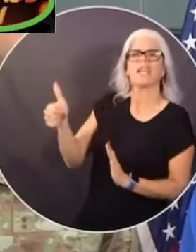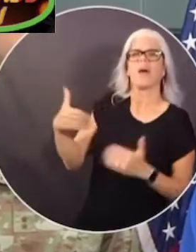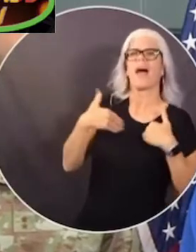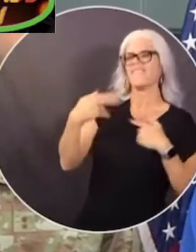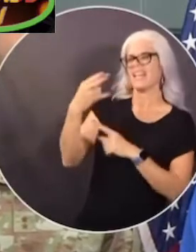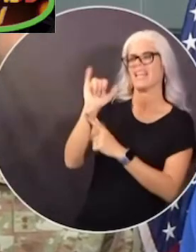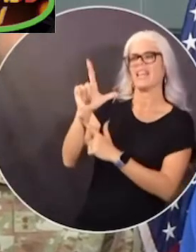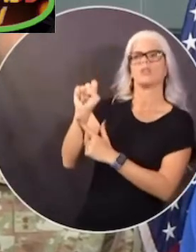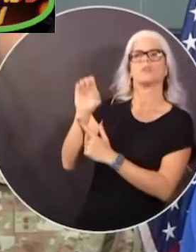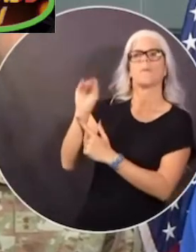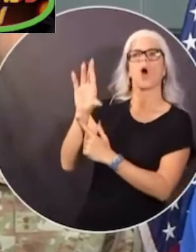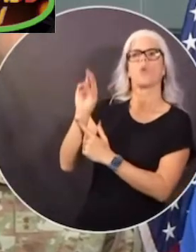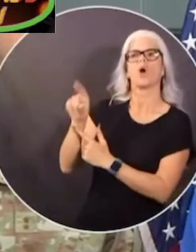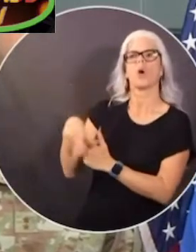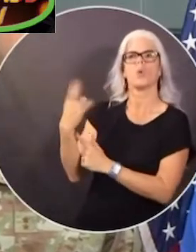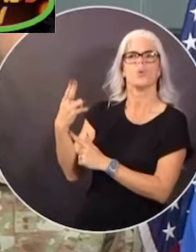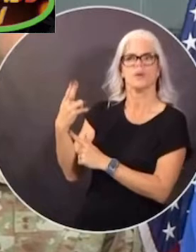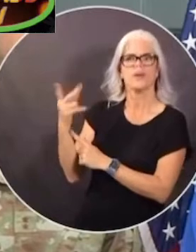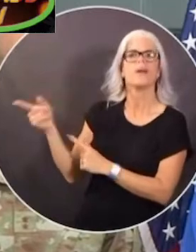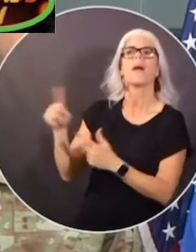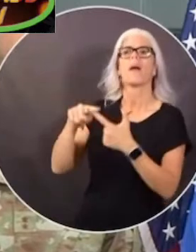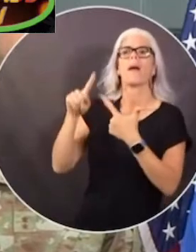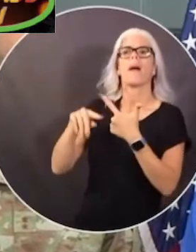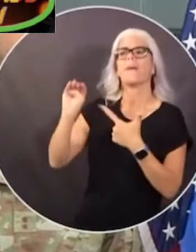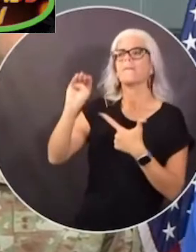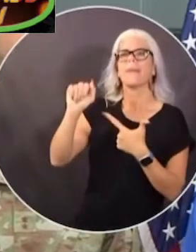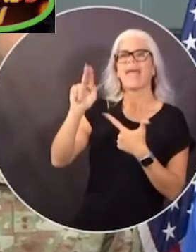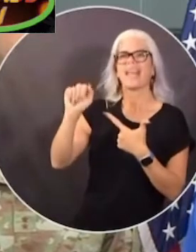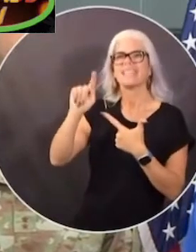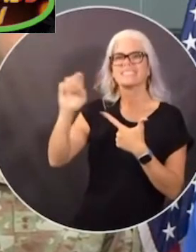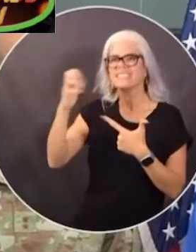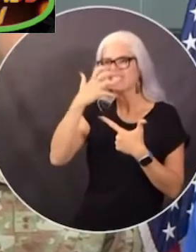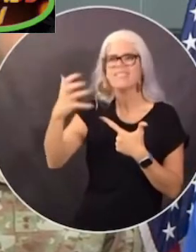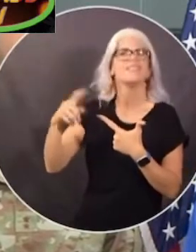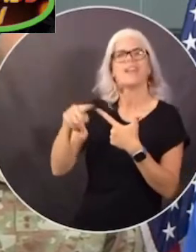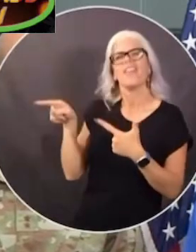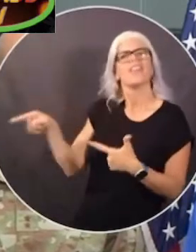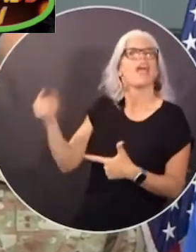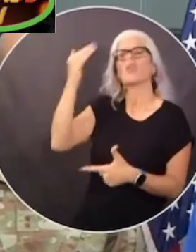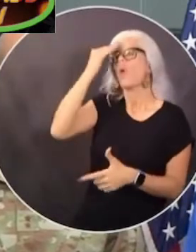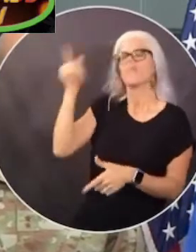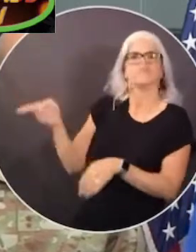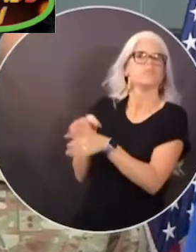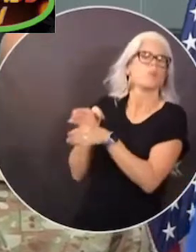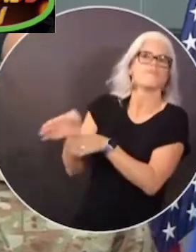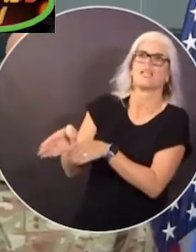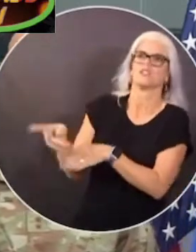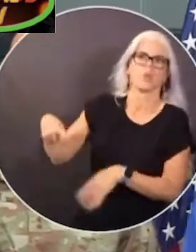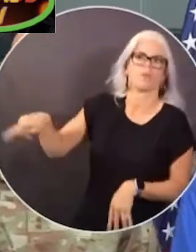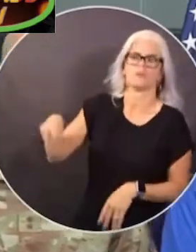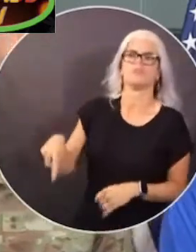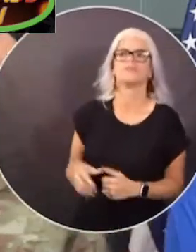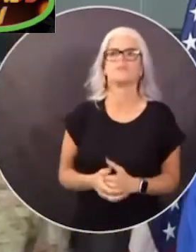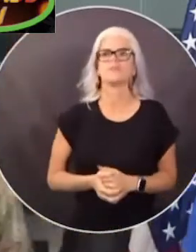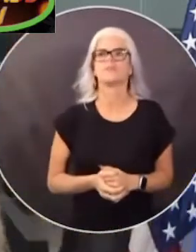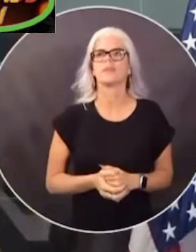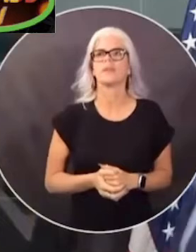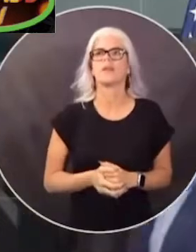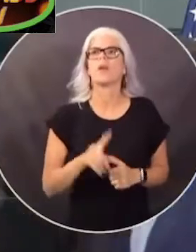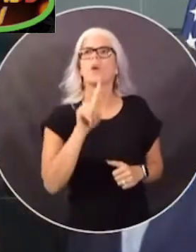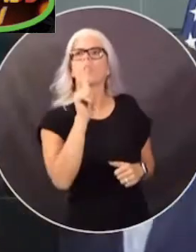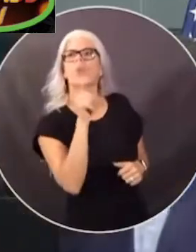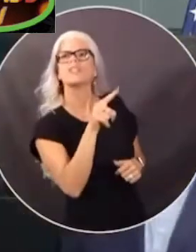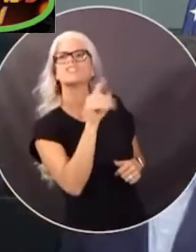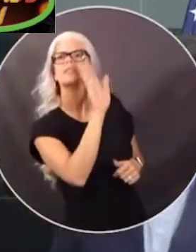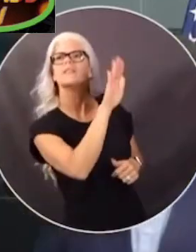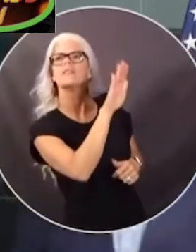Pasco, Manatee. I mean, you know, those are really, really professional operations. Did you want Shimon, you said? I do. Okay. Just one follow-up question. You mentioned